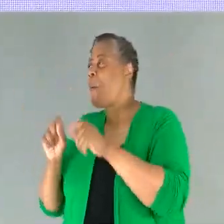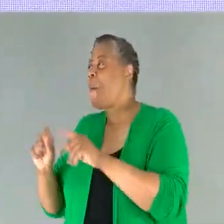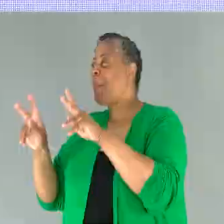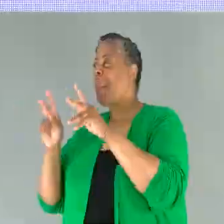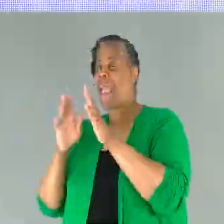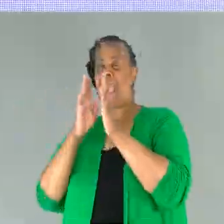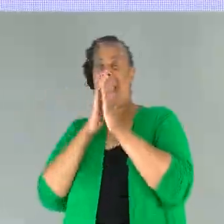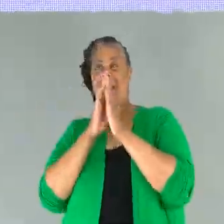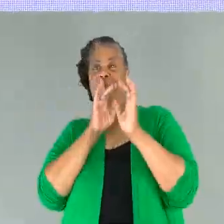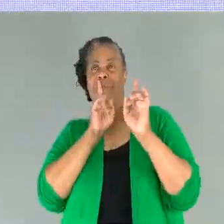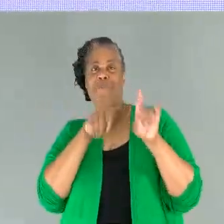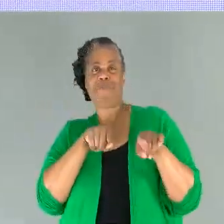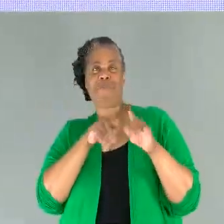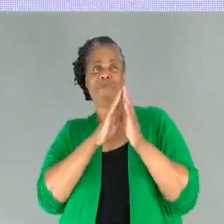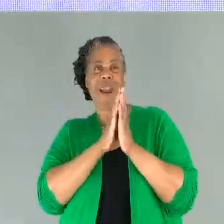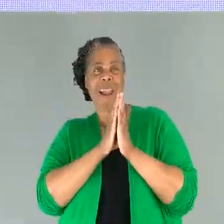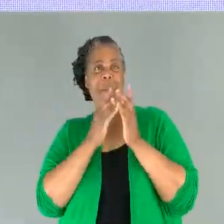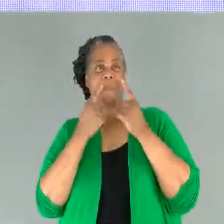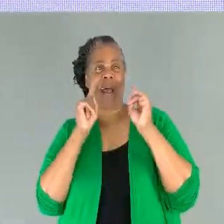he answered.